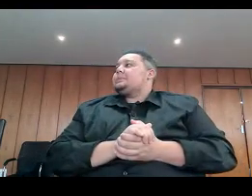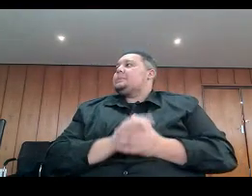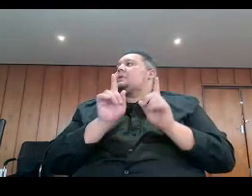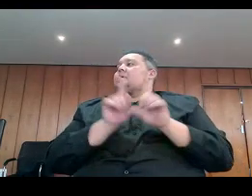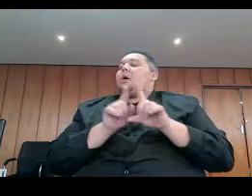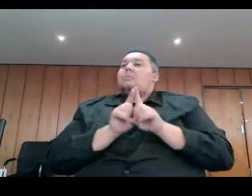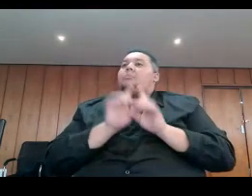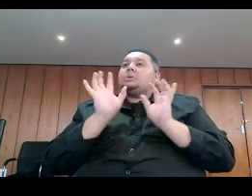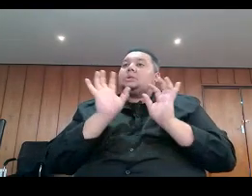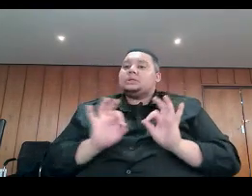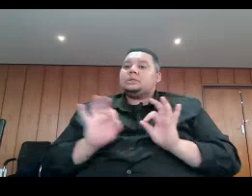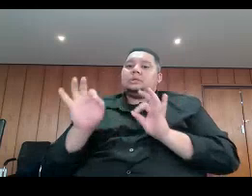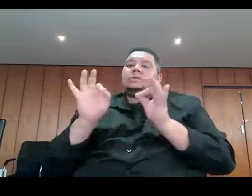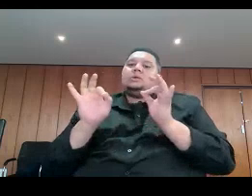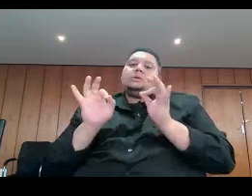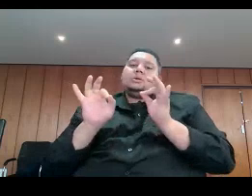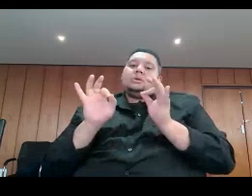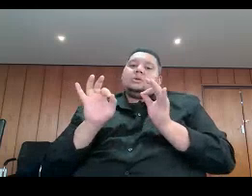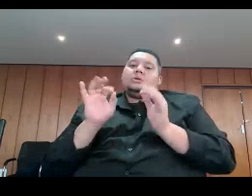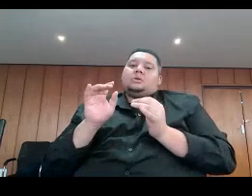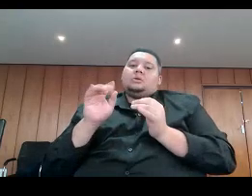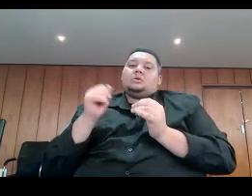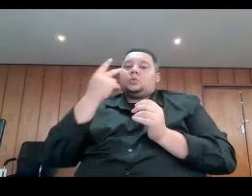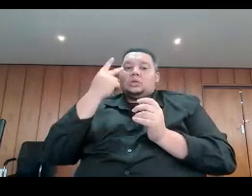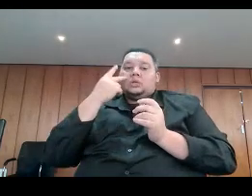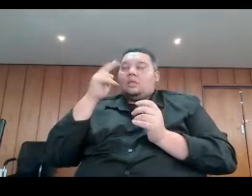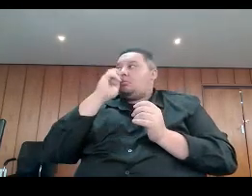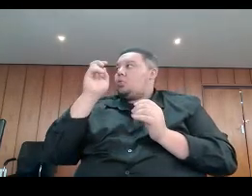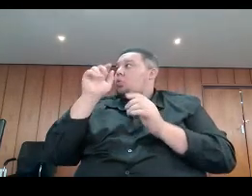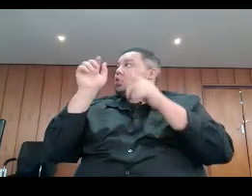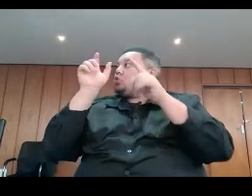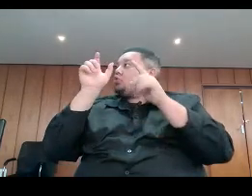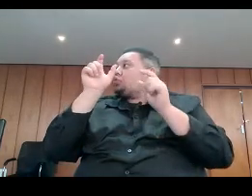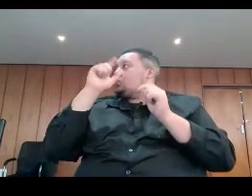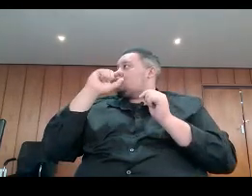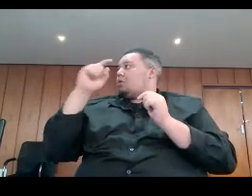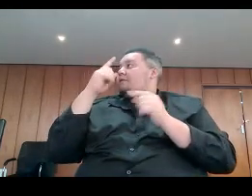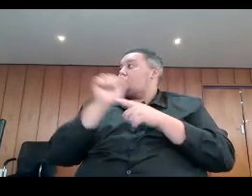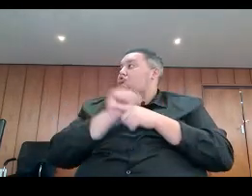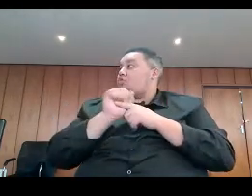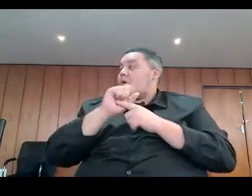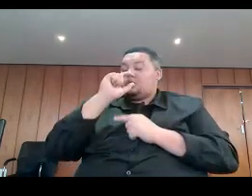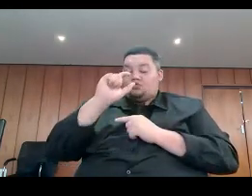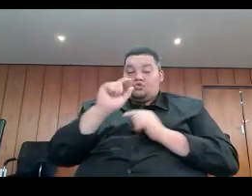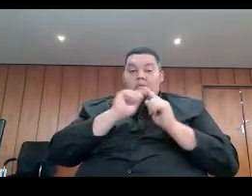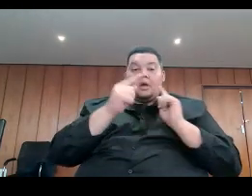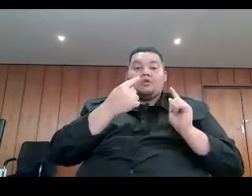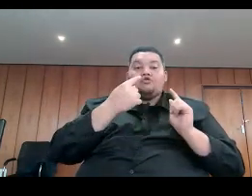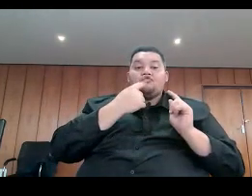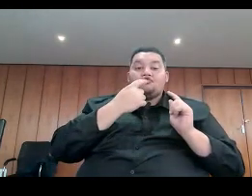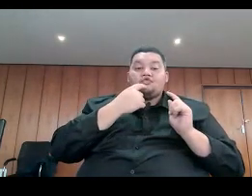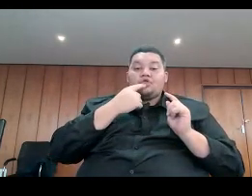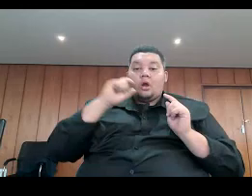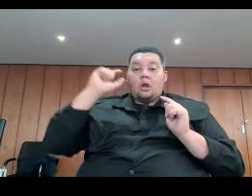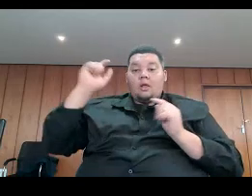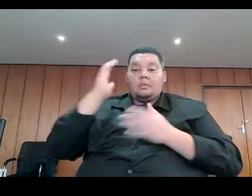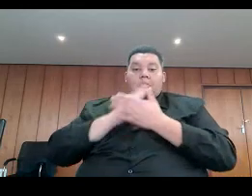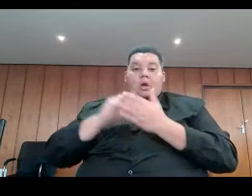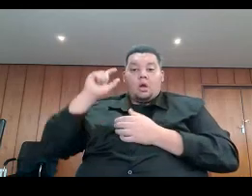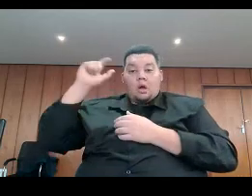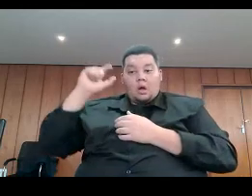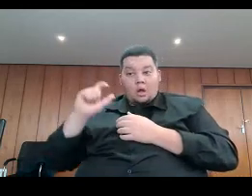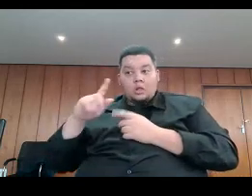kind of like why that blue graph there for training is so small. But the red graph, the red part of